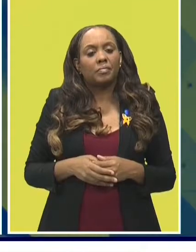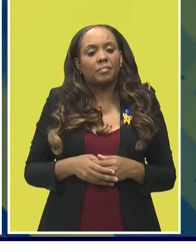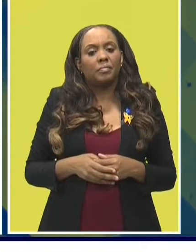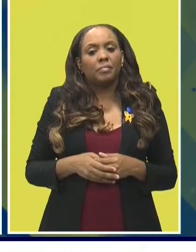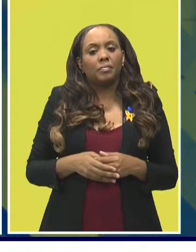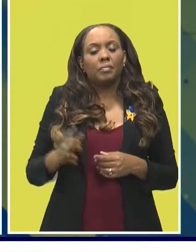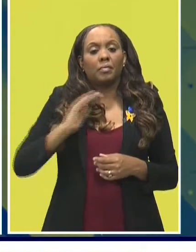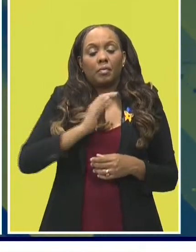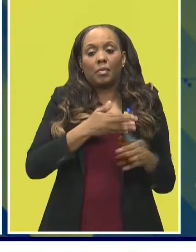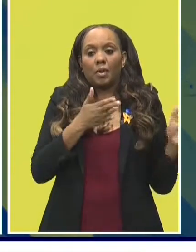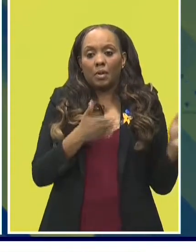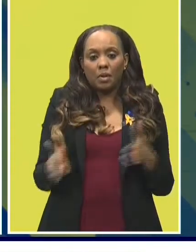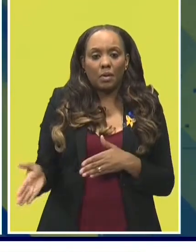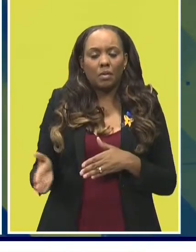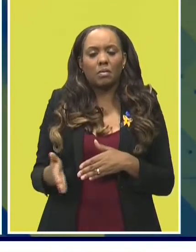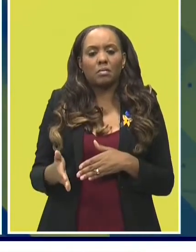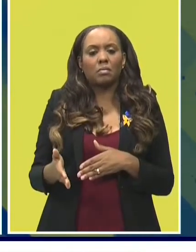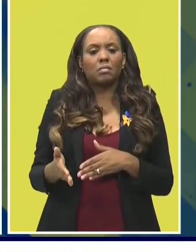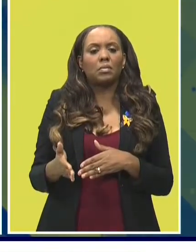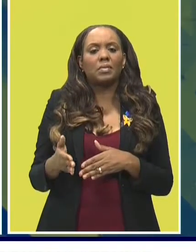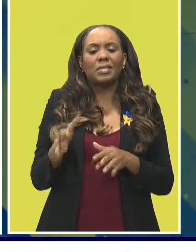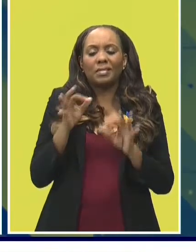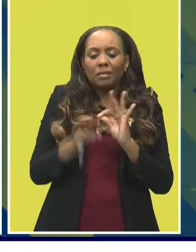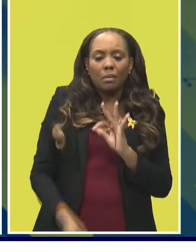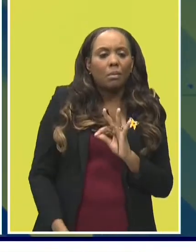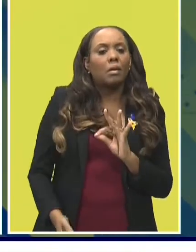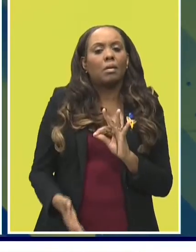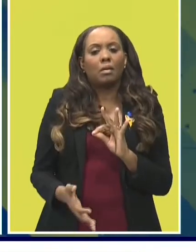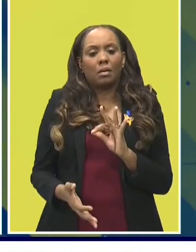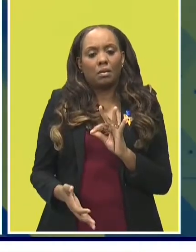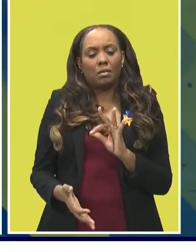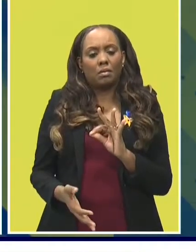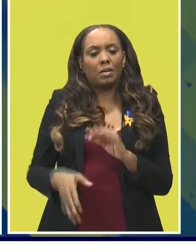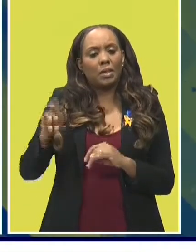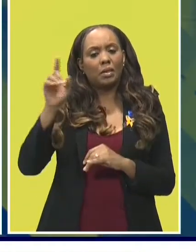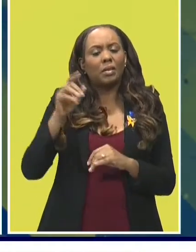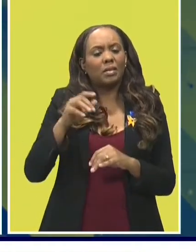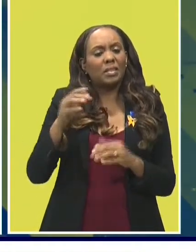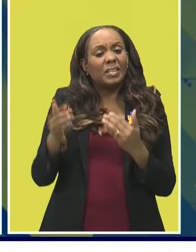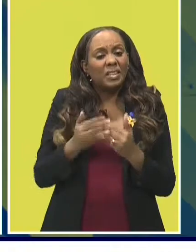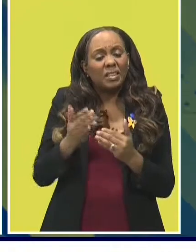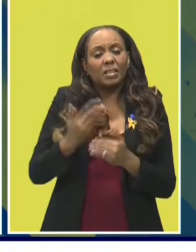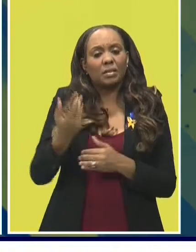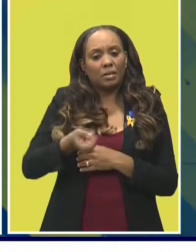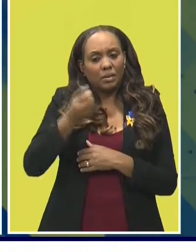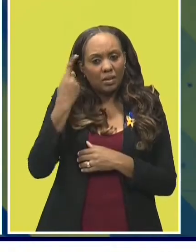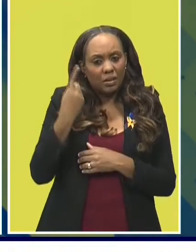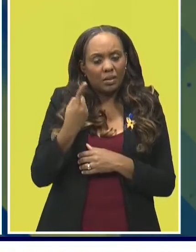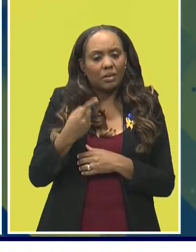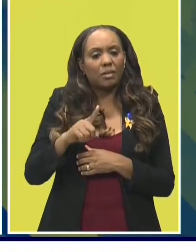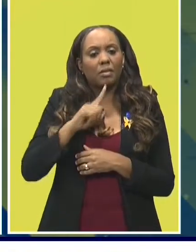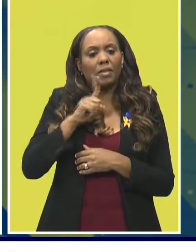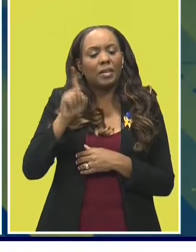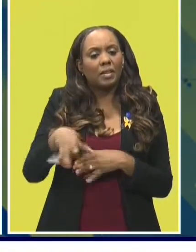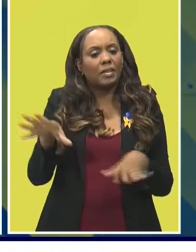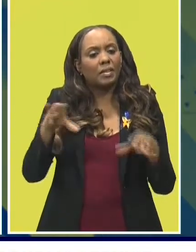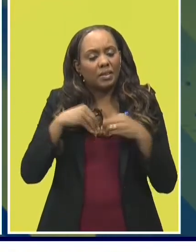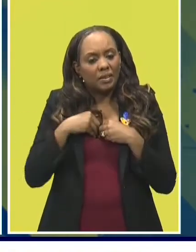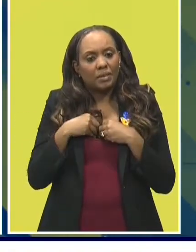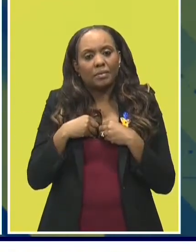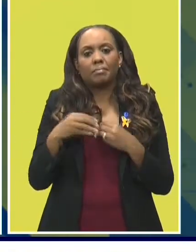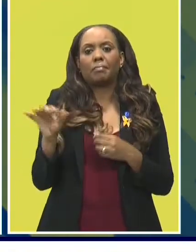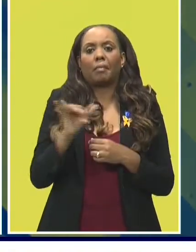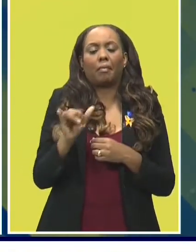intended to be very simple and capable of being understood, appreciated, and embraced by